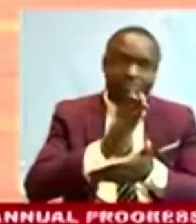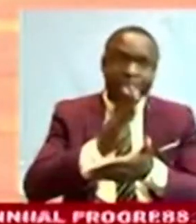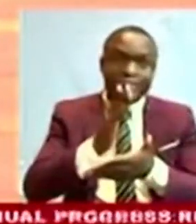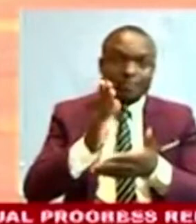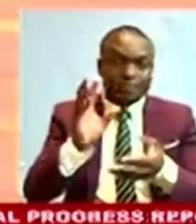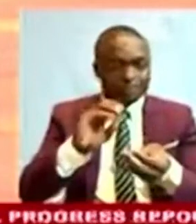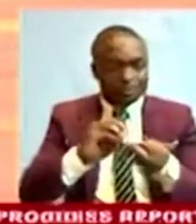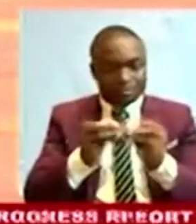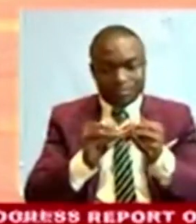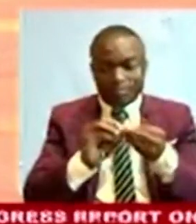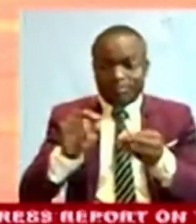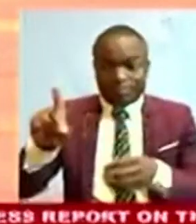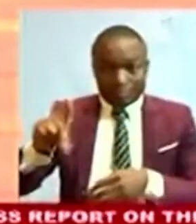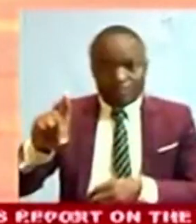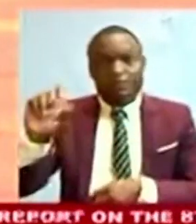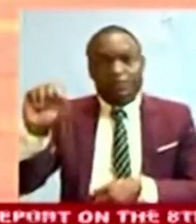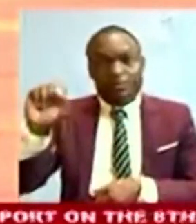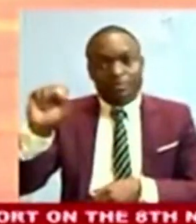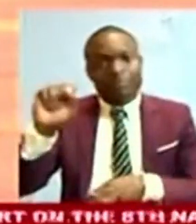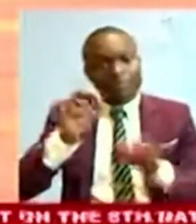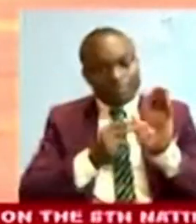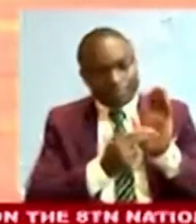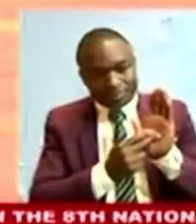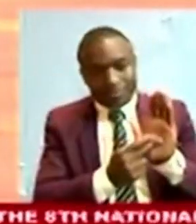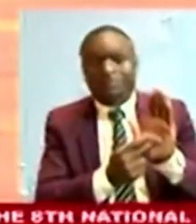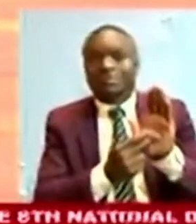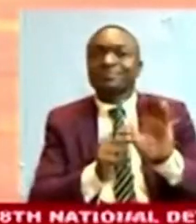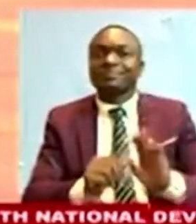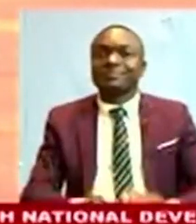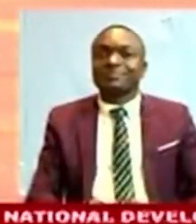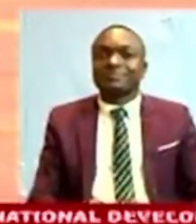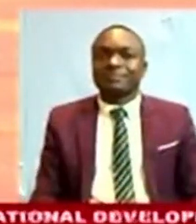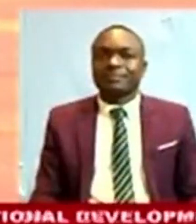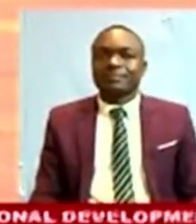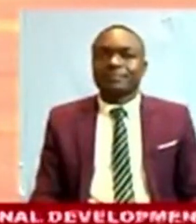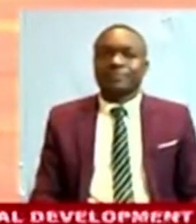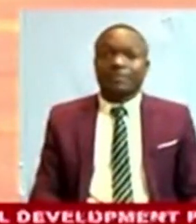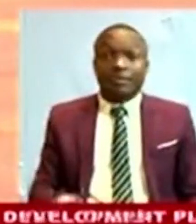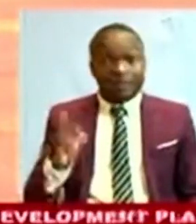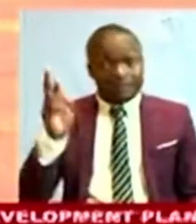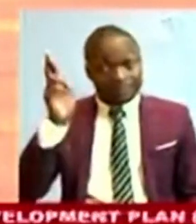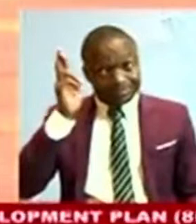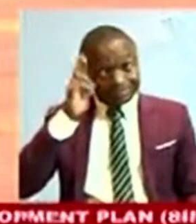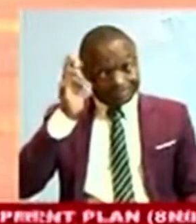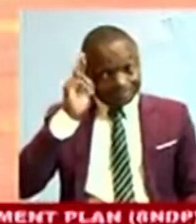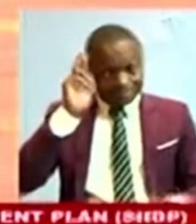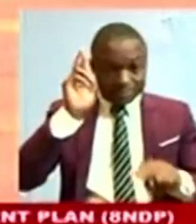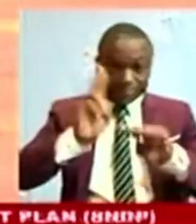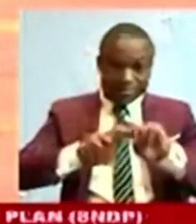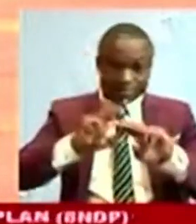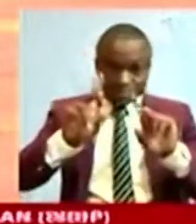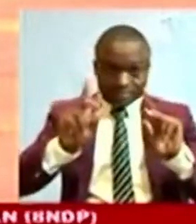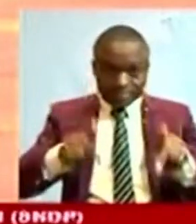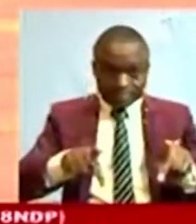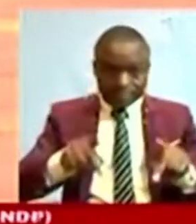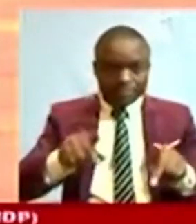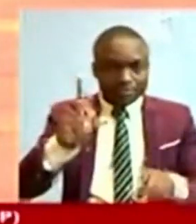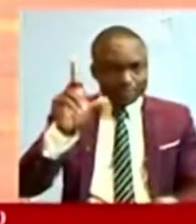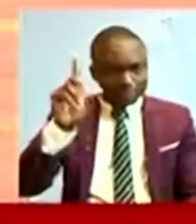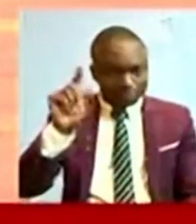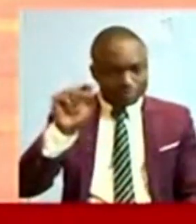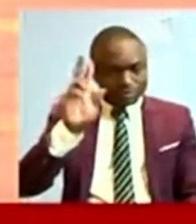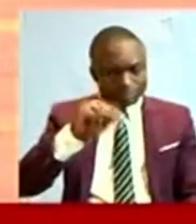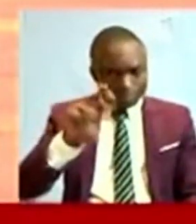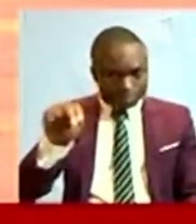the PS has indicated. You will recall, Chair, that in 2022 we